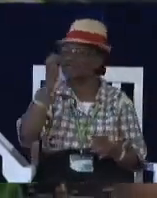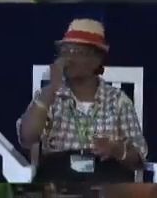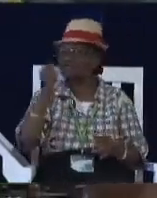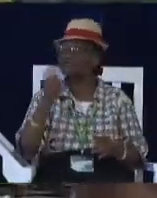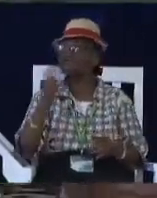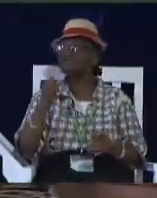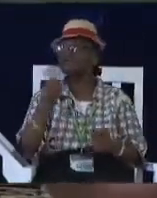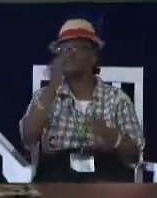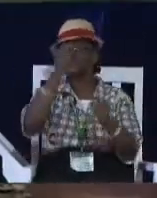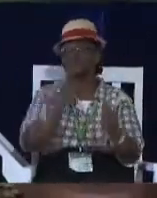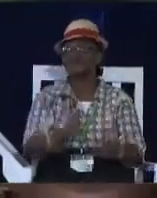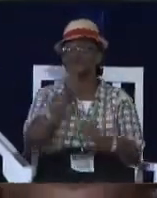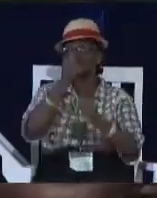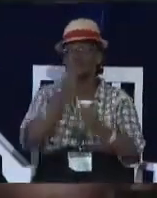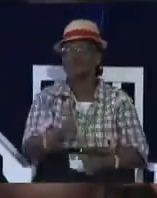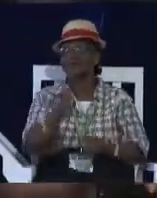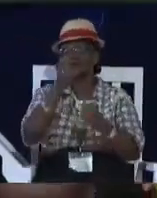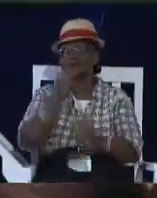But he's my God.